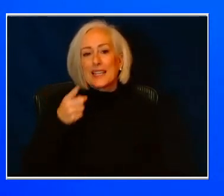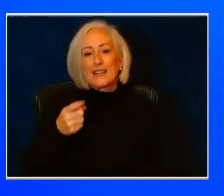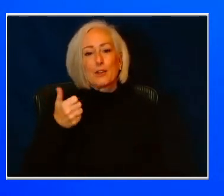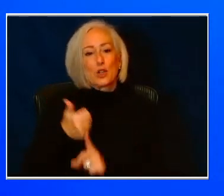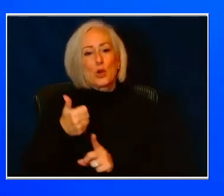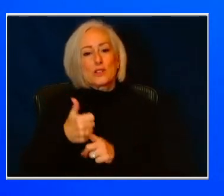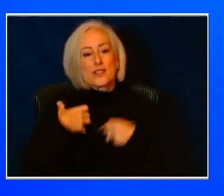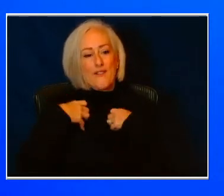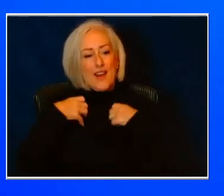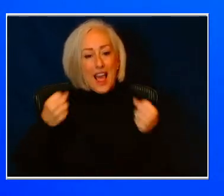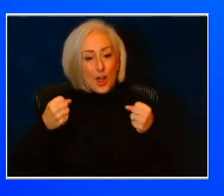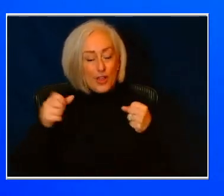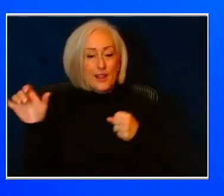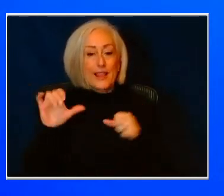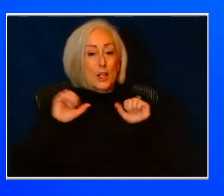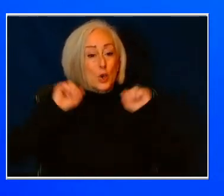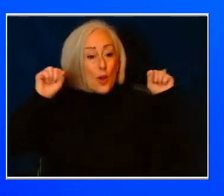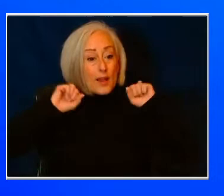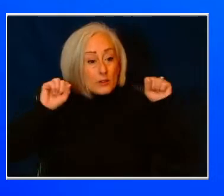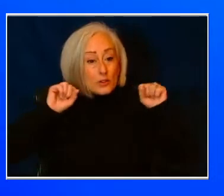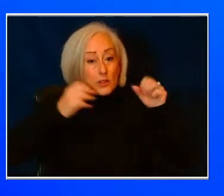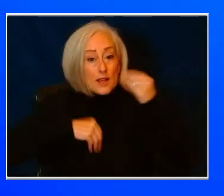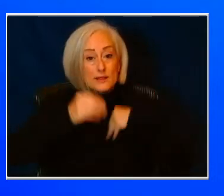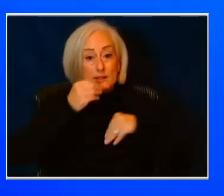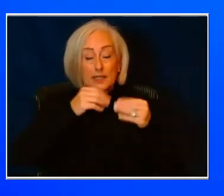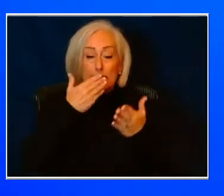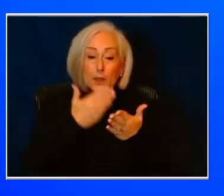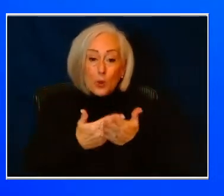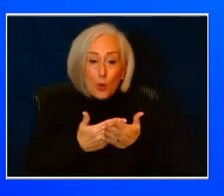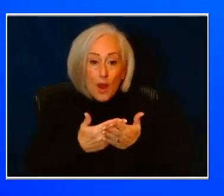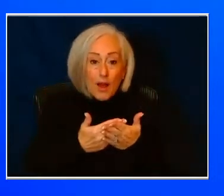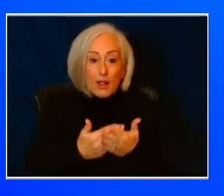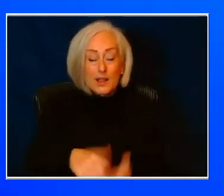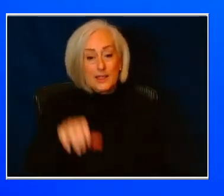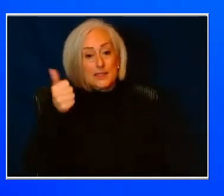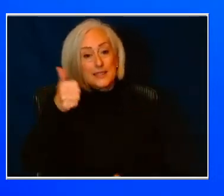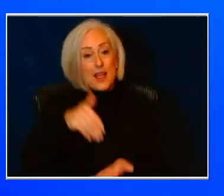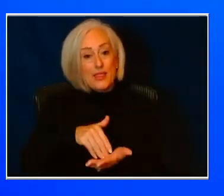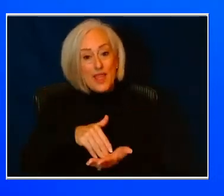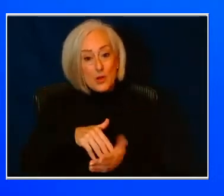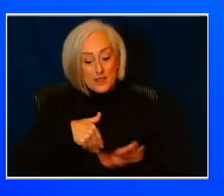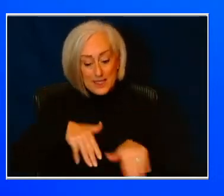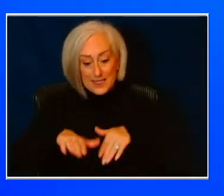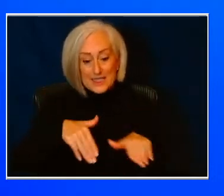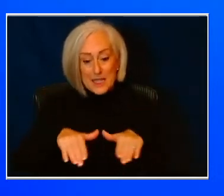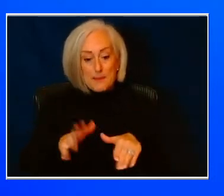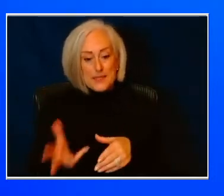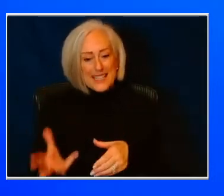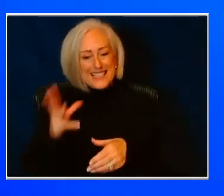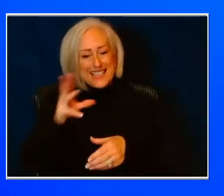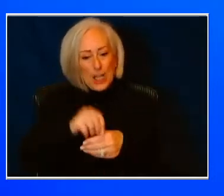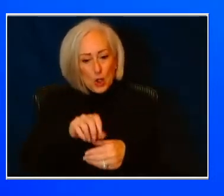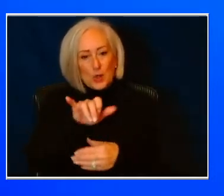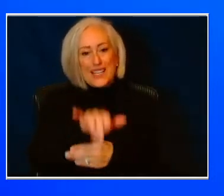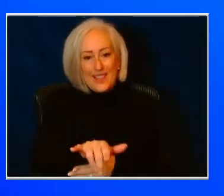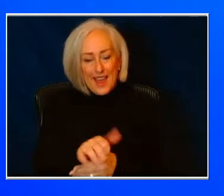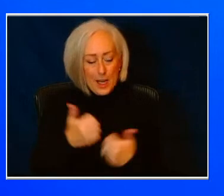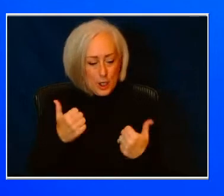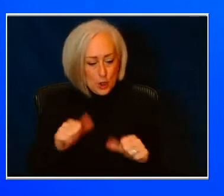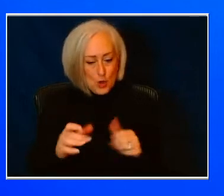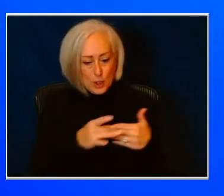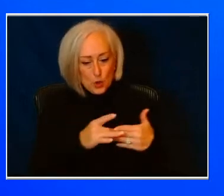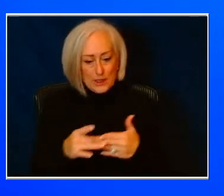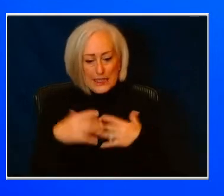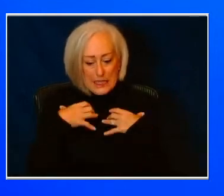you exercise, you eat well, and this 10,000 steps essentially is a part of that process. You are just trying to lead a healthy